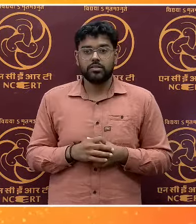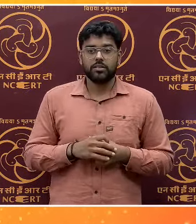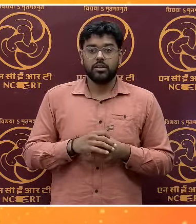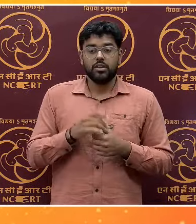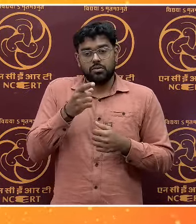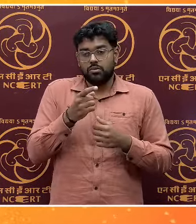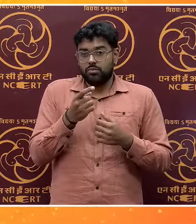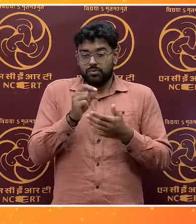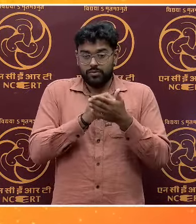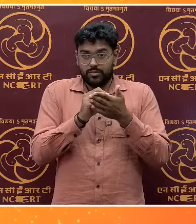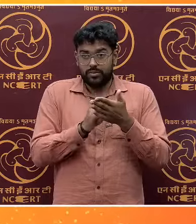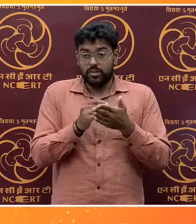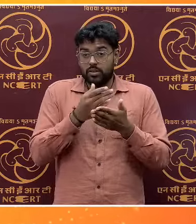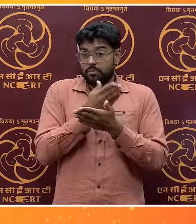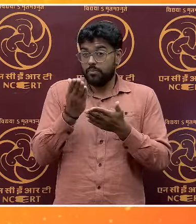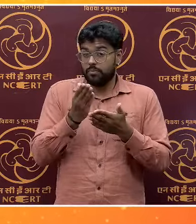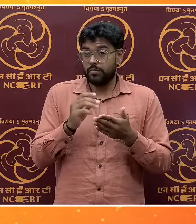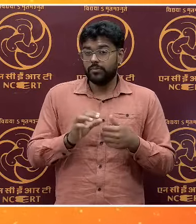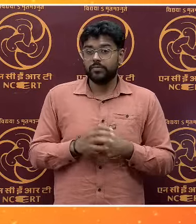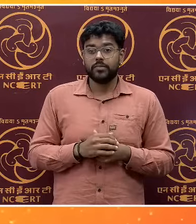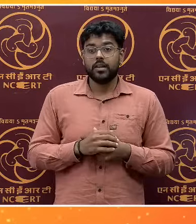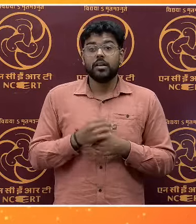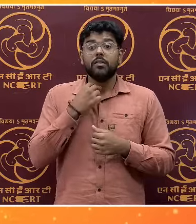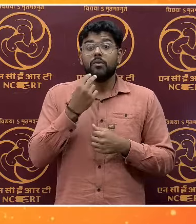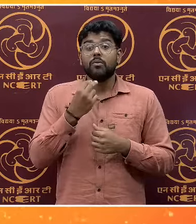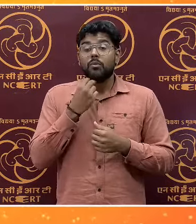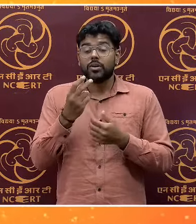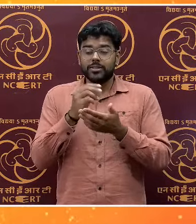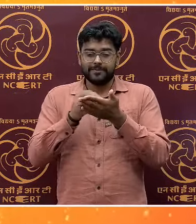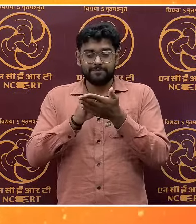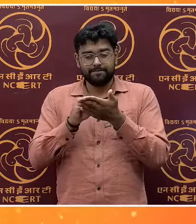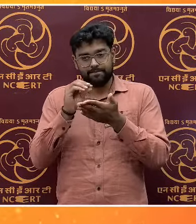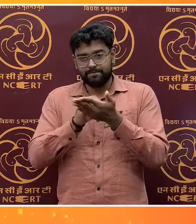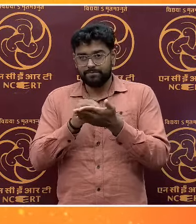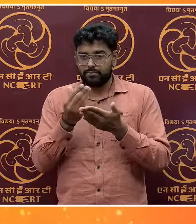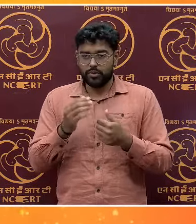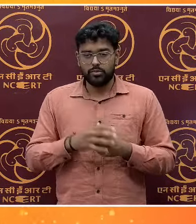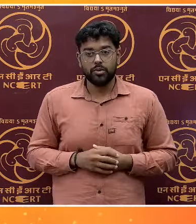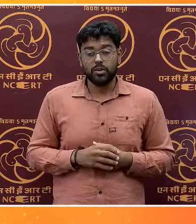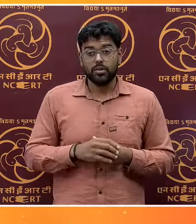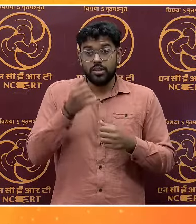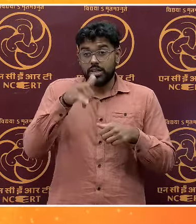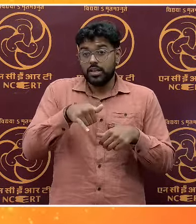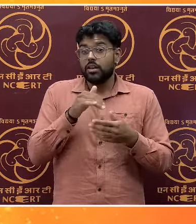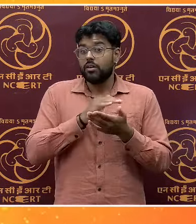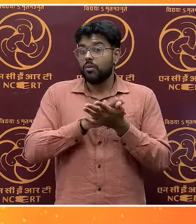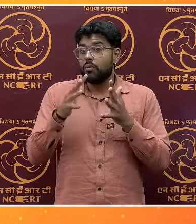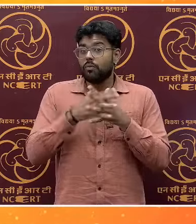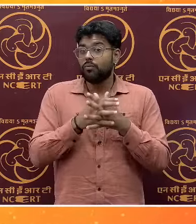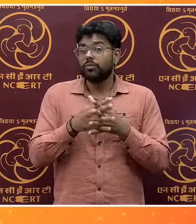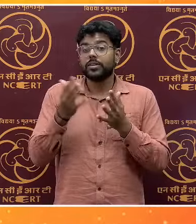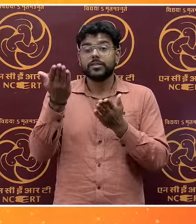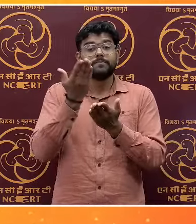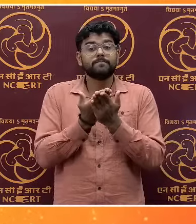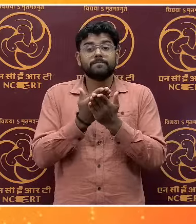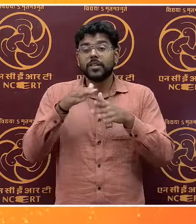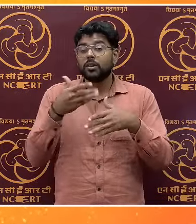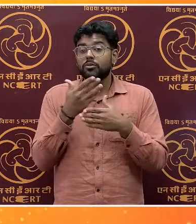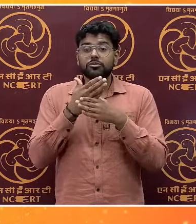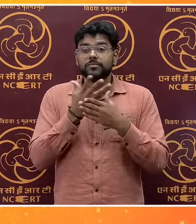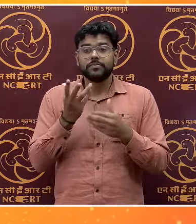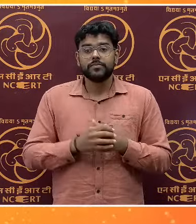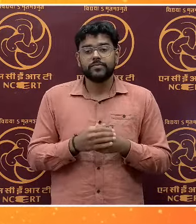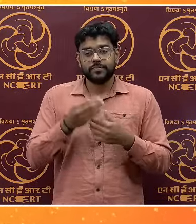note, you have to record your answer with the help of voice recorder. Right, and you have to complete this homework and you have to share the same with us in